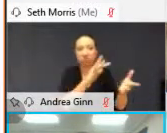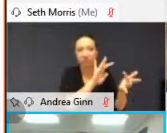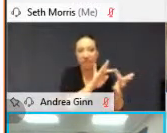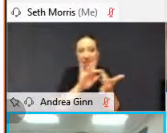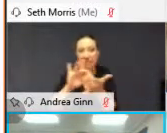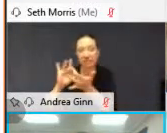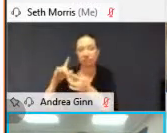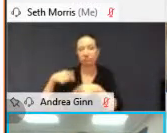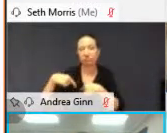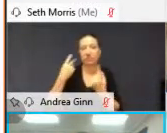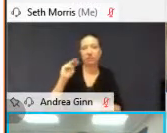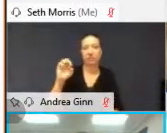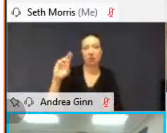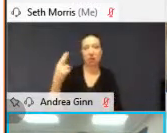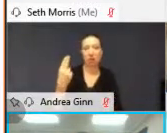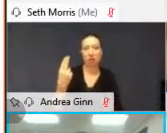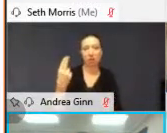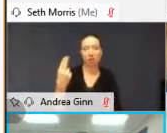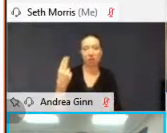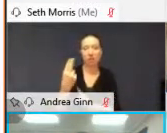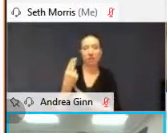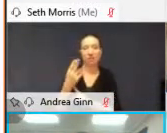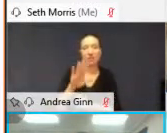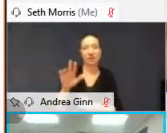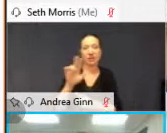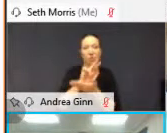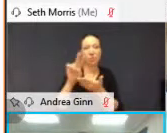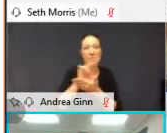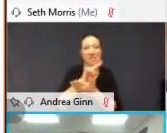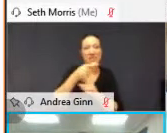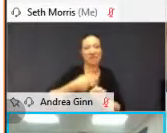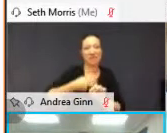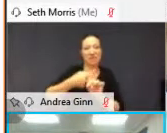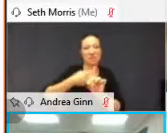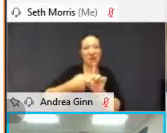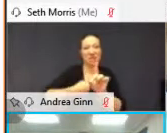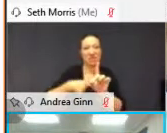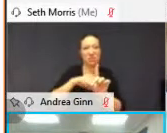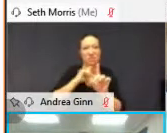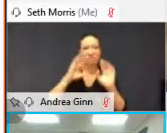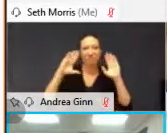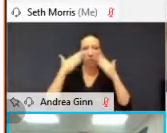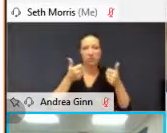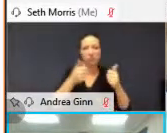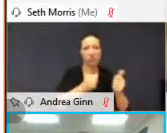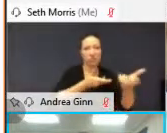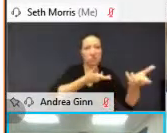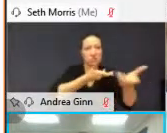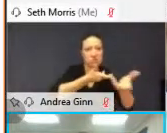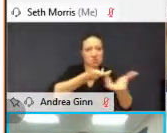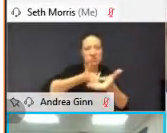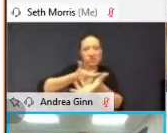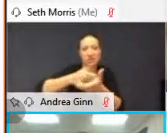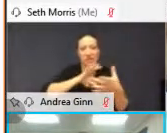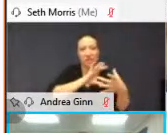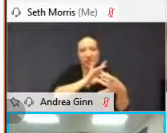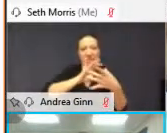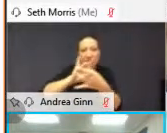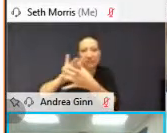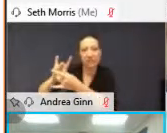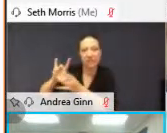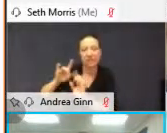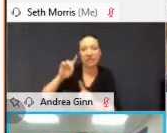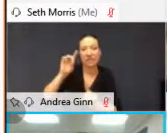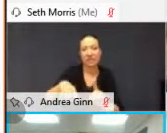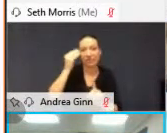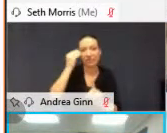That's almost 2 weeks each month in stakeholder engagement efforts. And I want to caveat that this data was gathered from